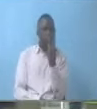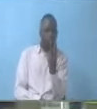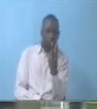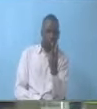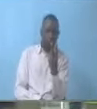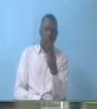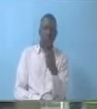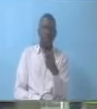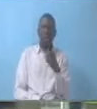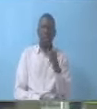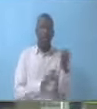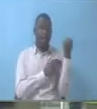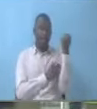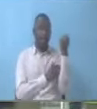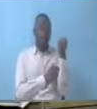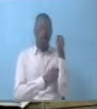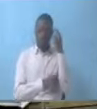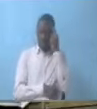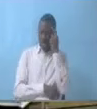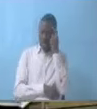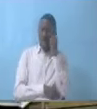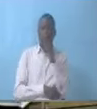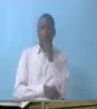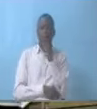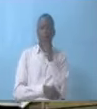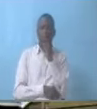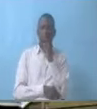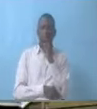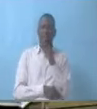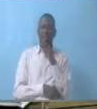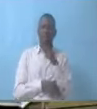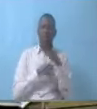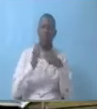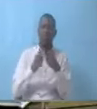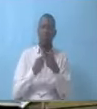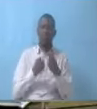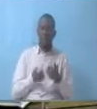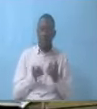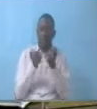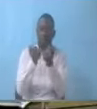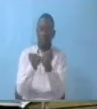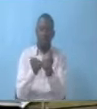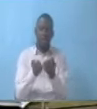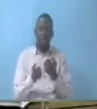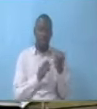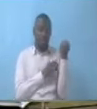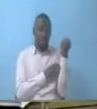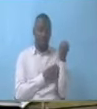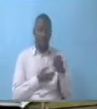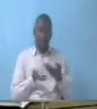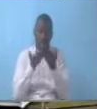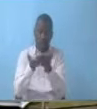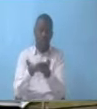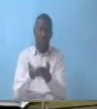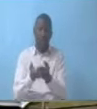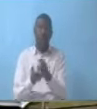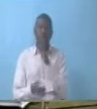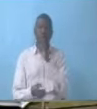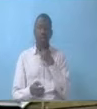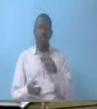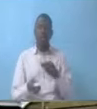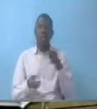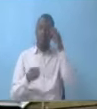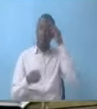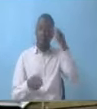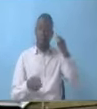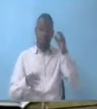the power to determine who would be subjected to this was given to the Attorney General. Dole Gipurno, Wakan,